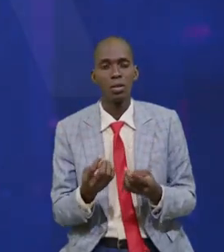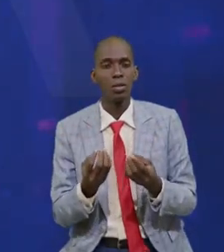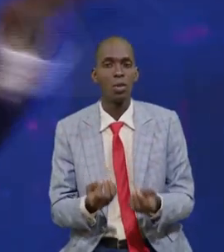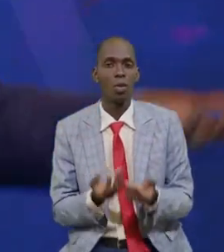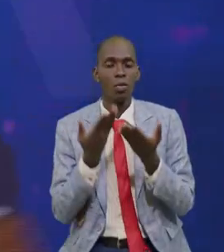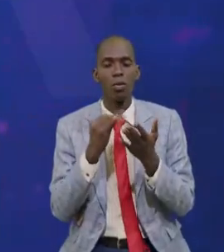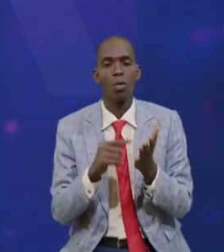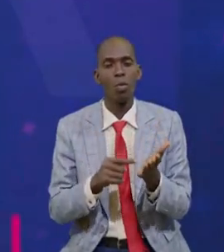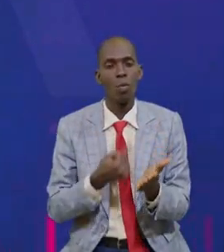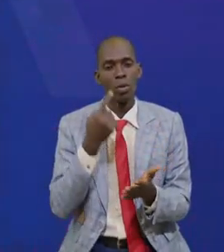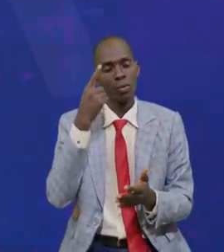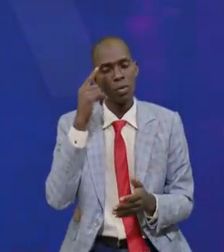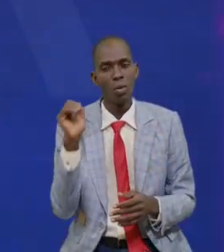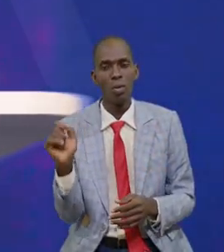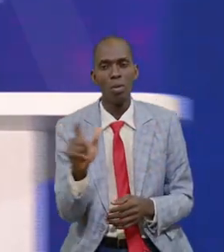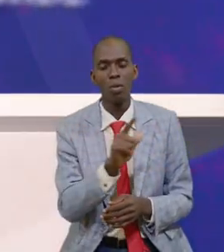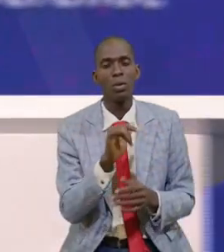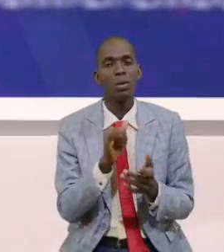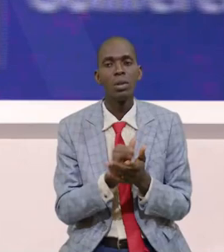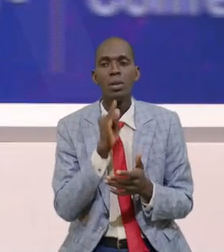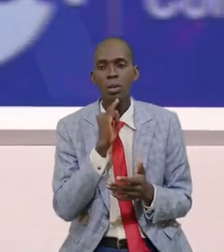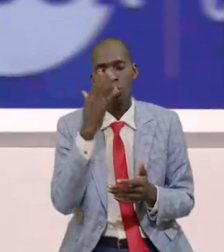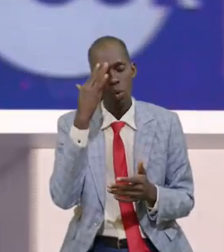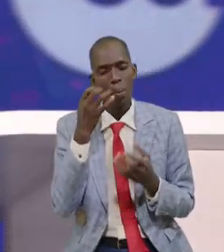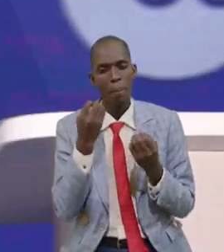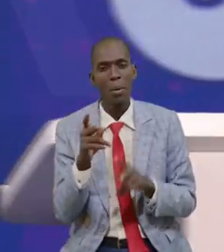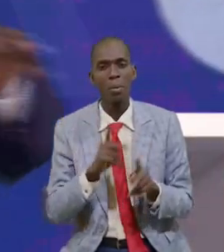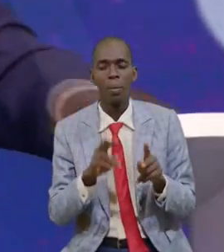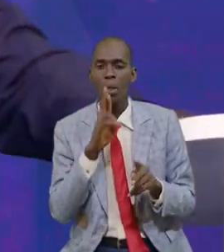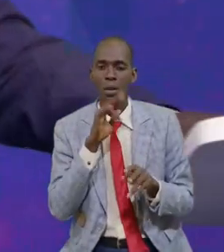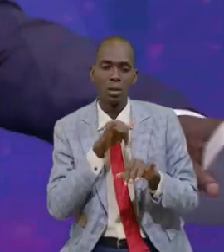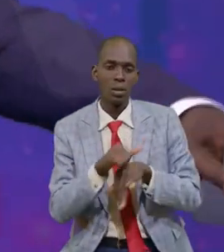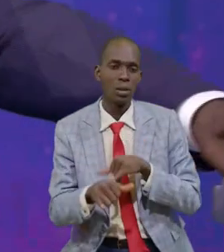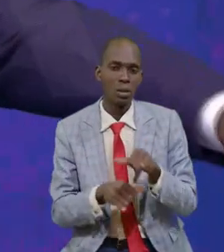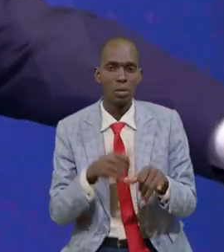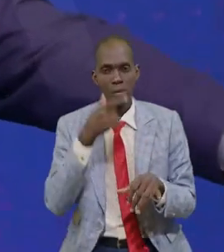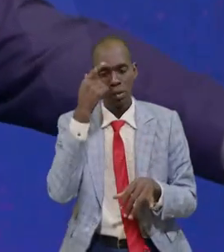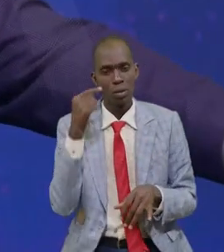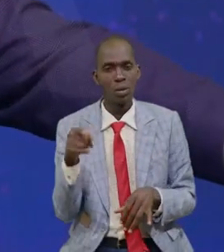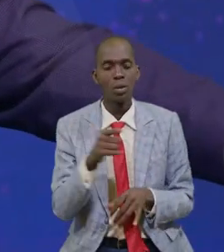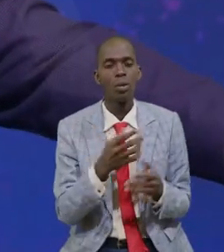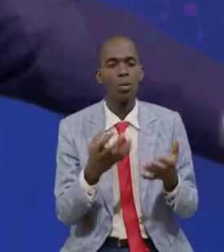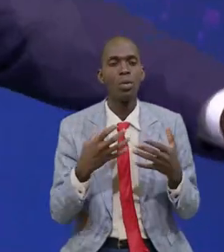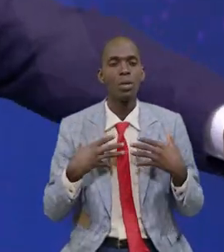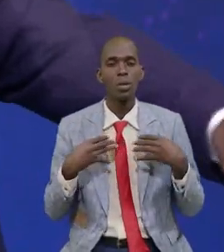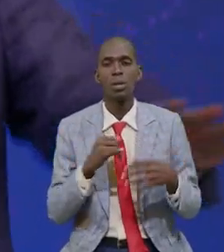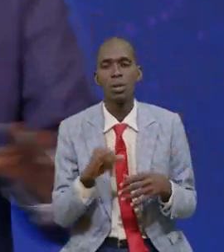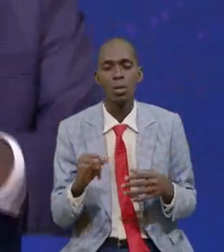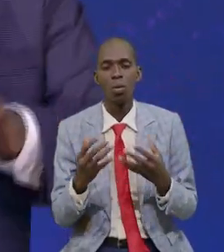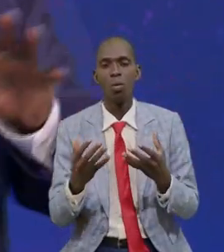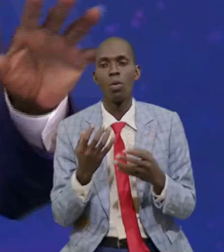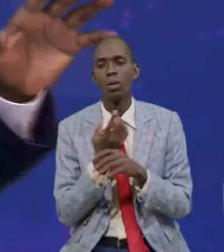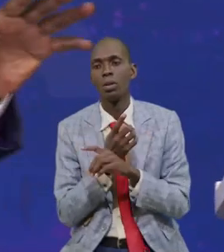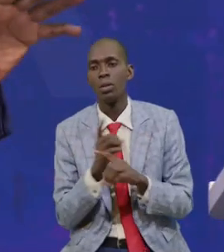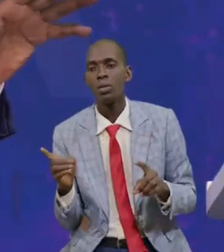for all. That's why many people are deceived. Because they want healing, they want deliverance,